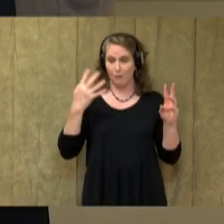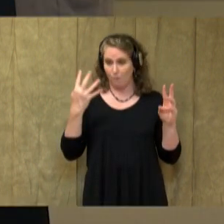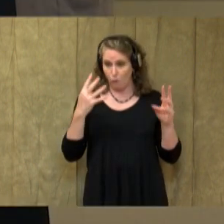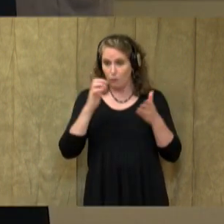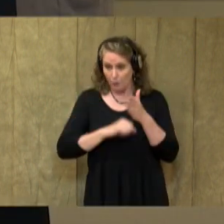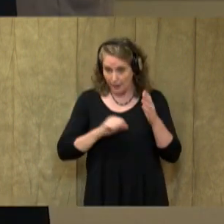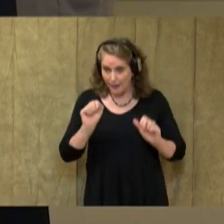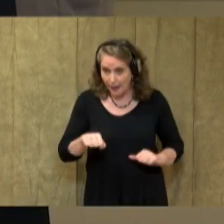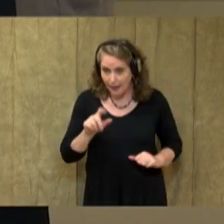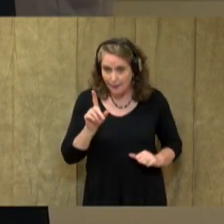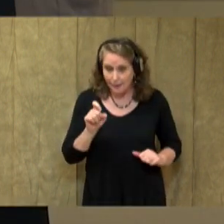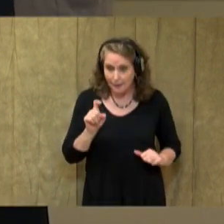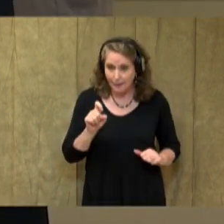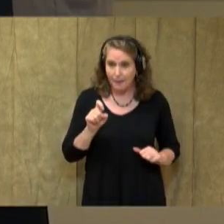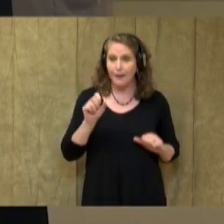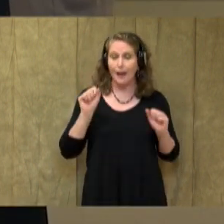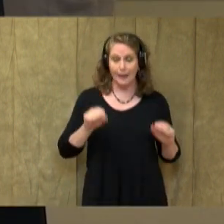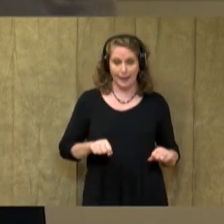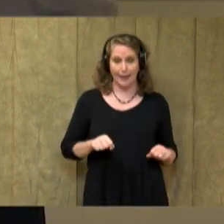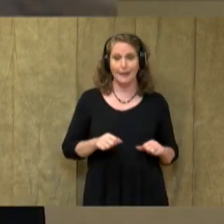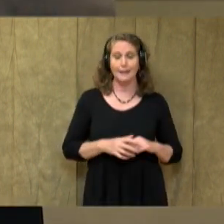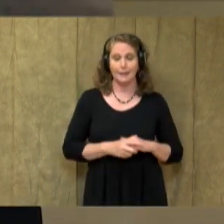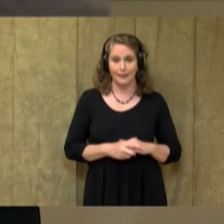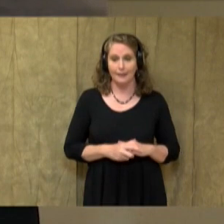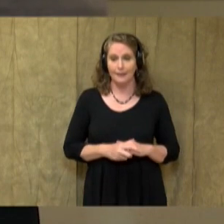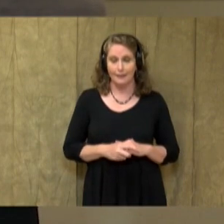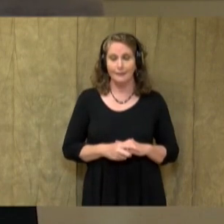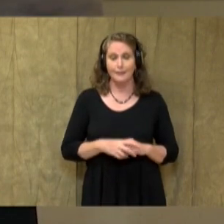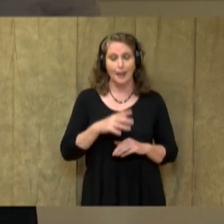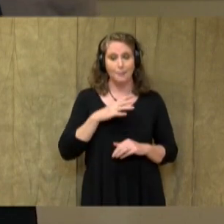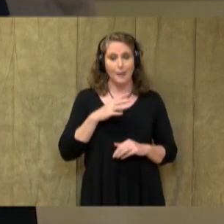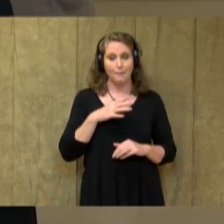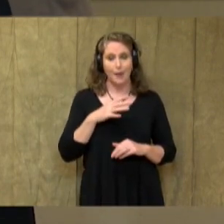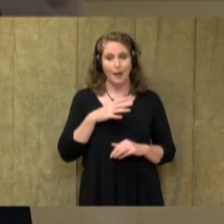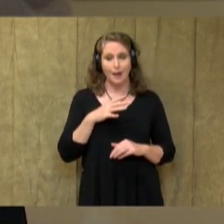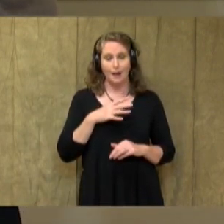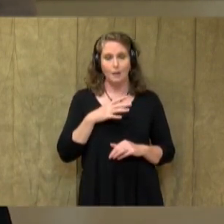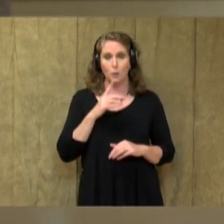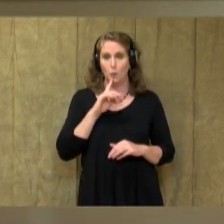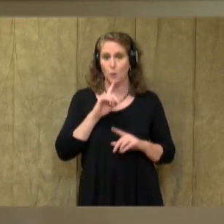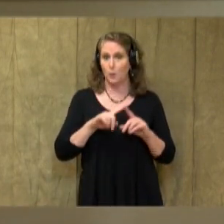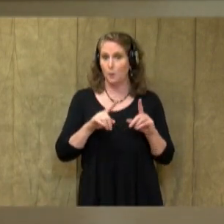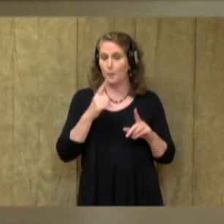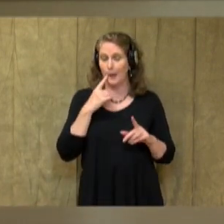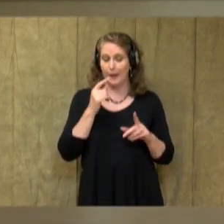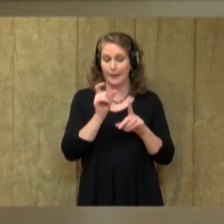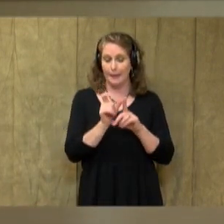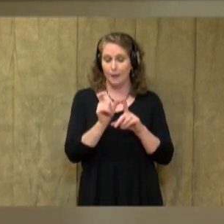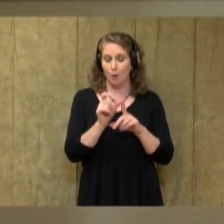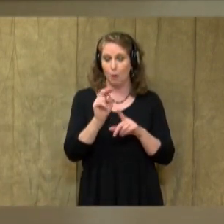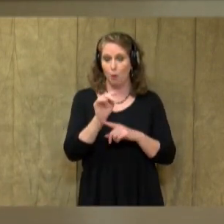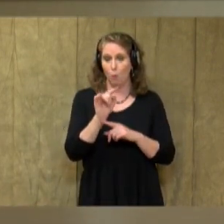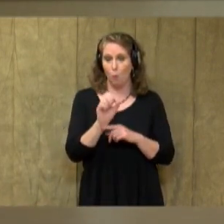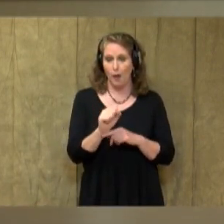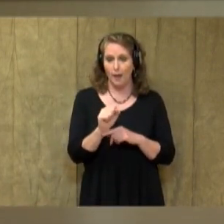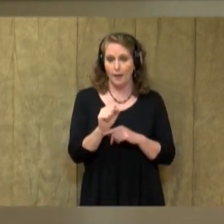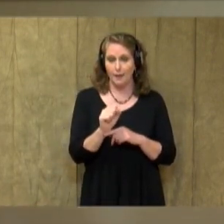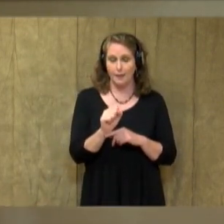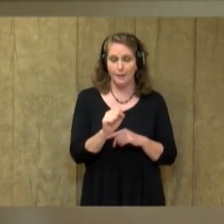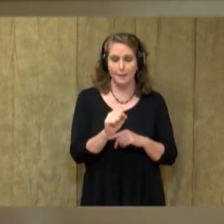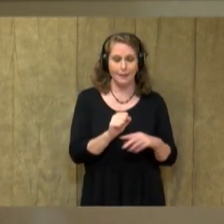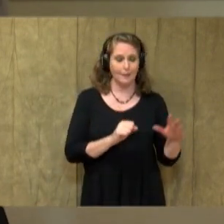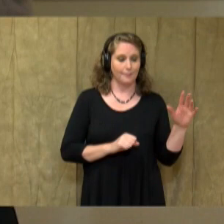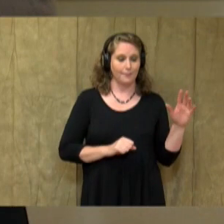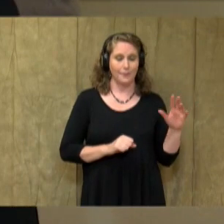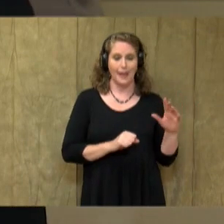4 away? I can. So that one would be fine. Uh-oh, let's look at the last one. 8